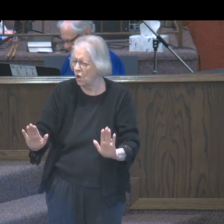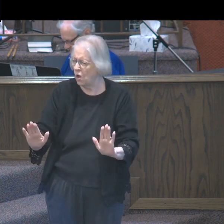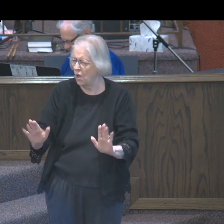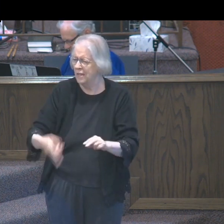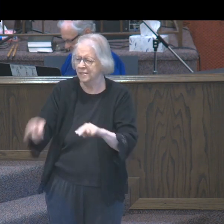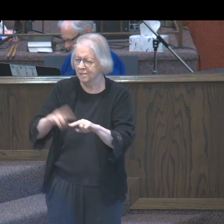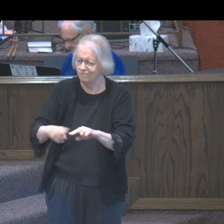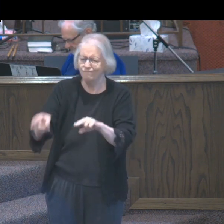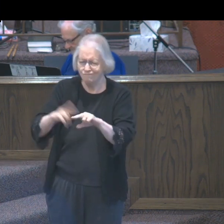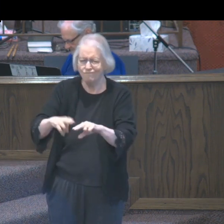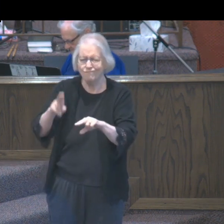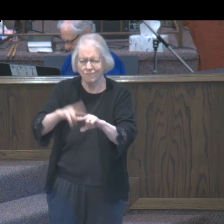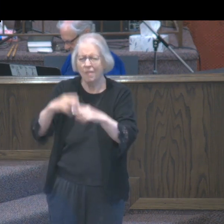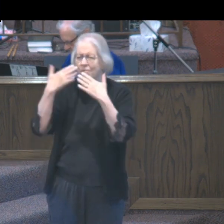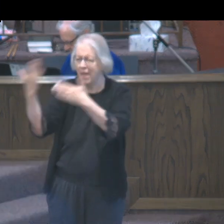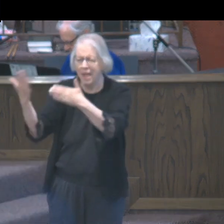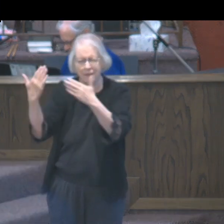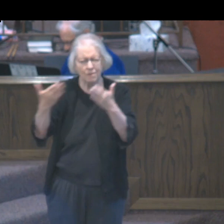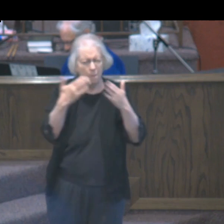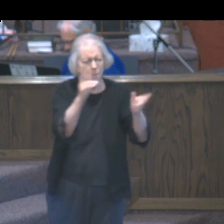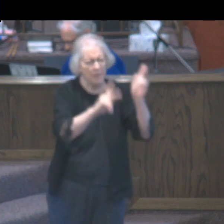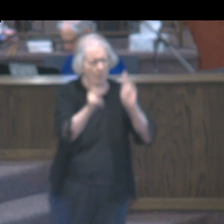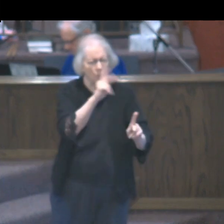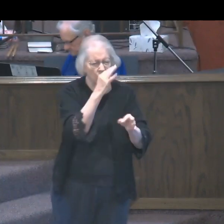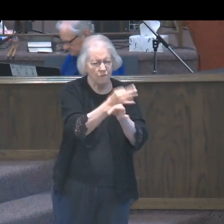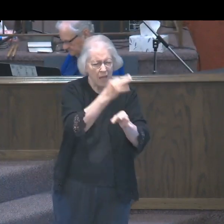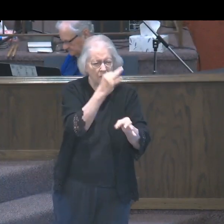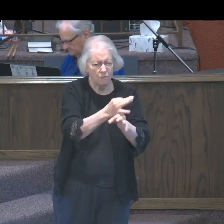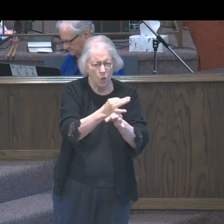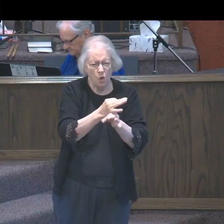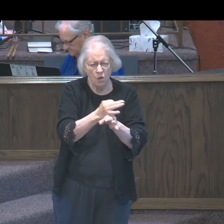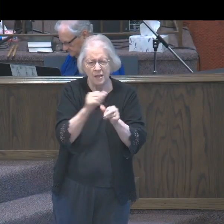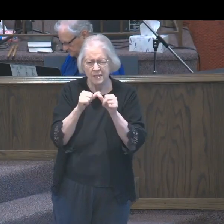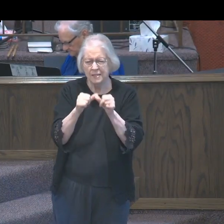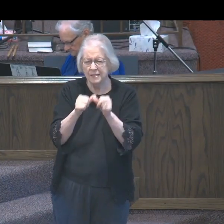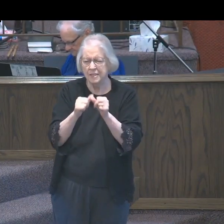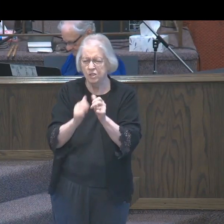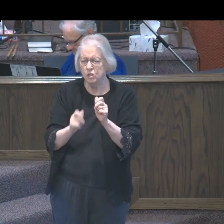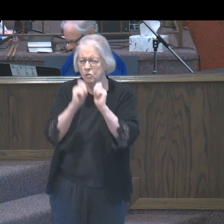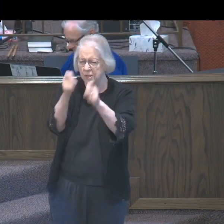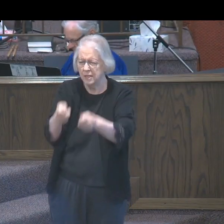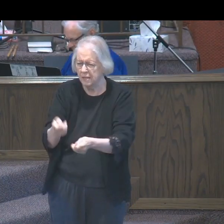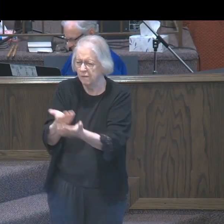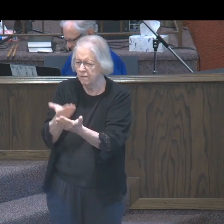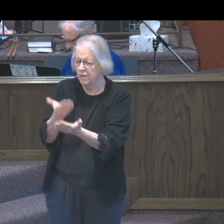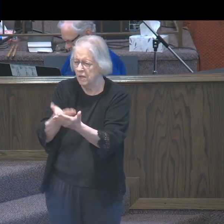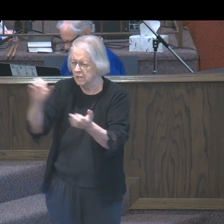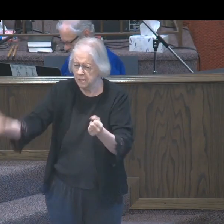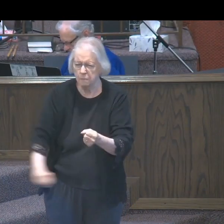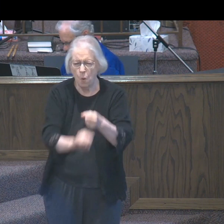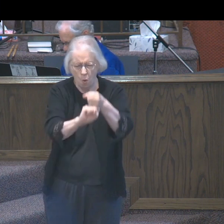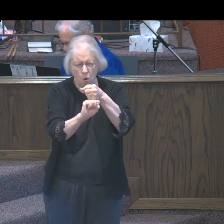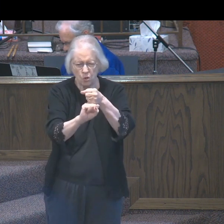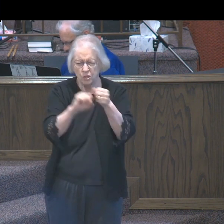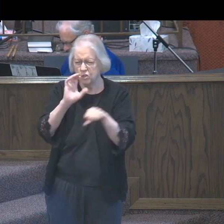you today. And as we worship today, we thank you and we love you and we praise you and want to give you